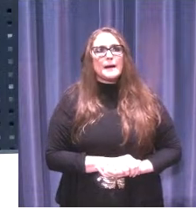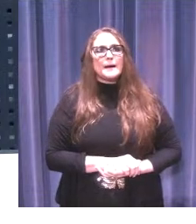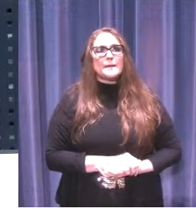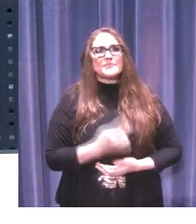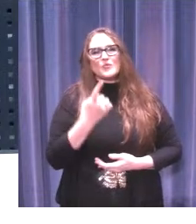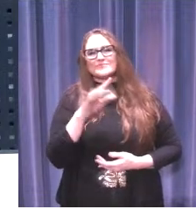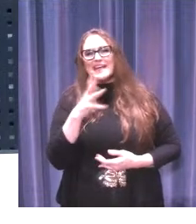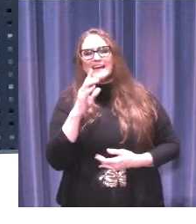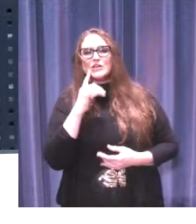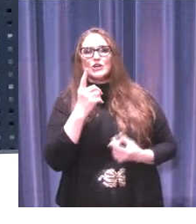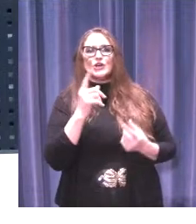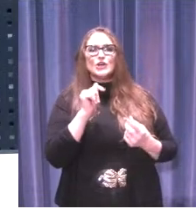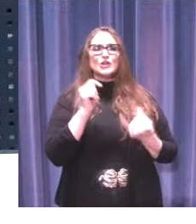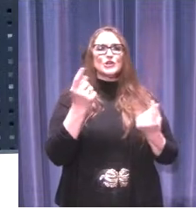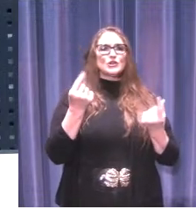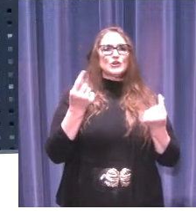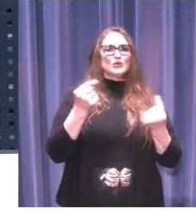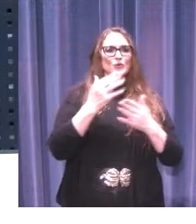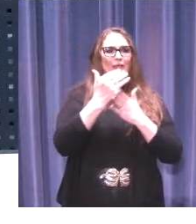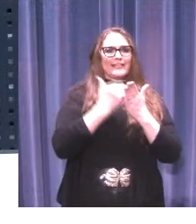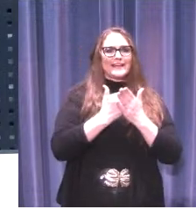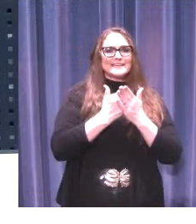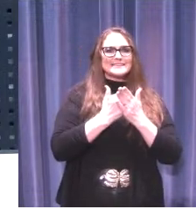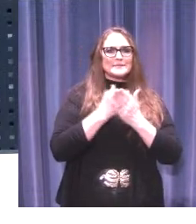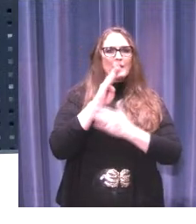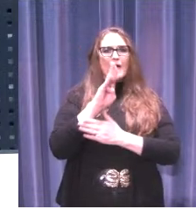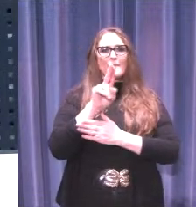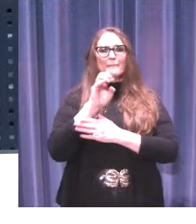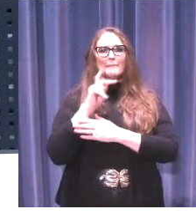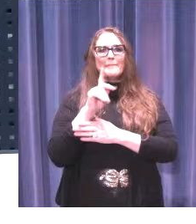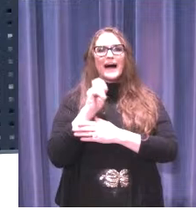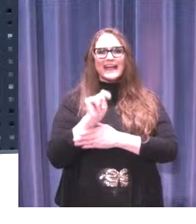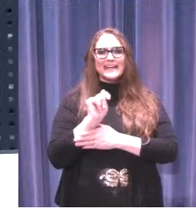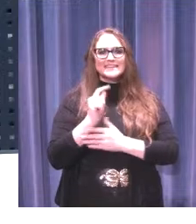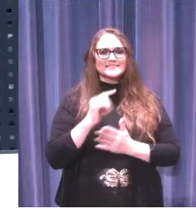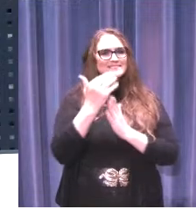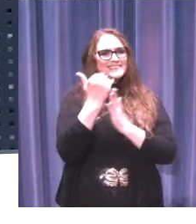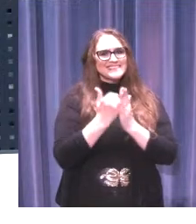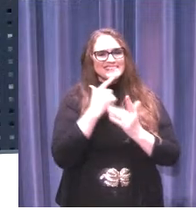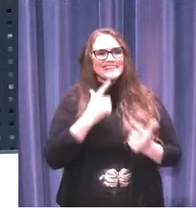kind of to-do list, bucket list in life. And I did that.